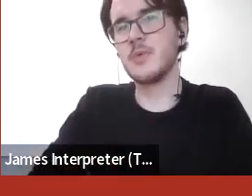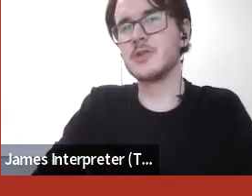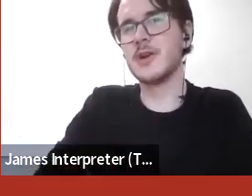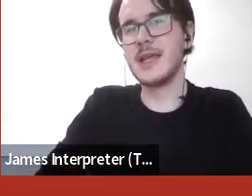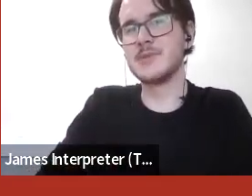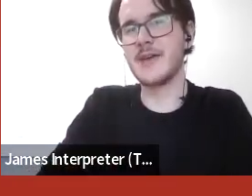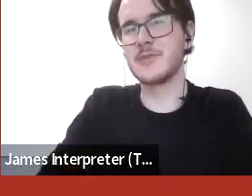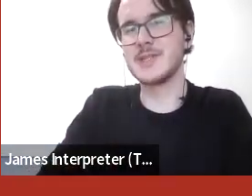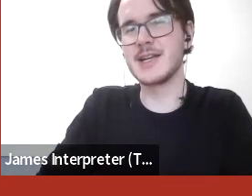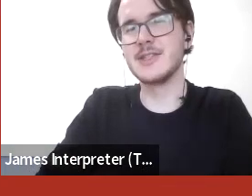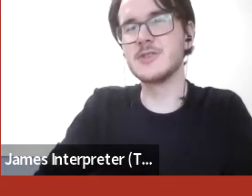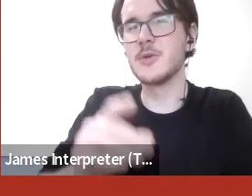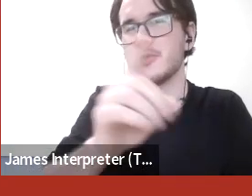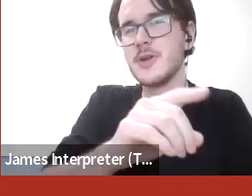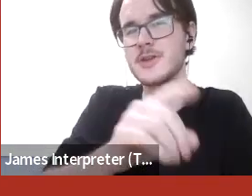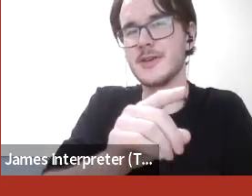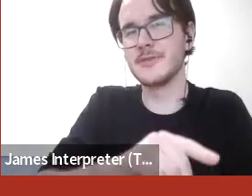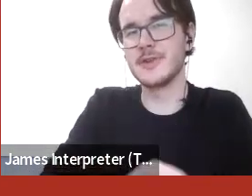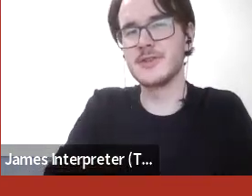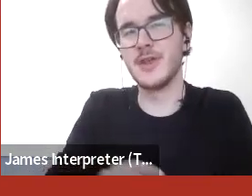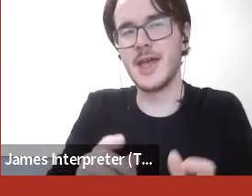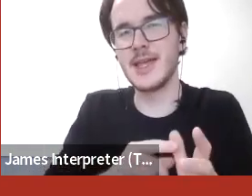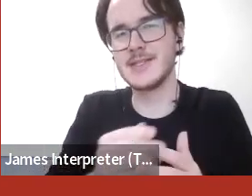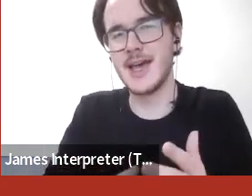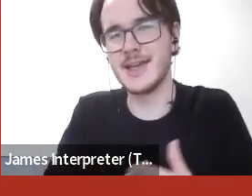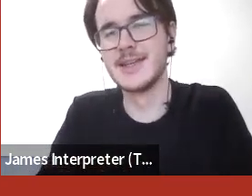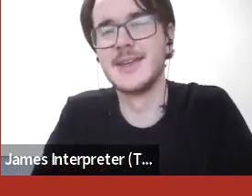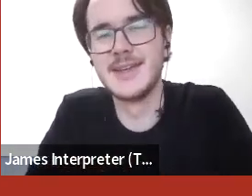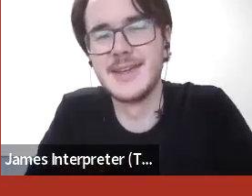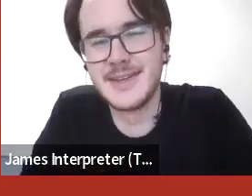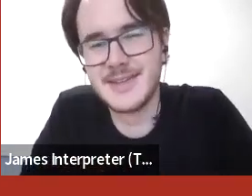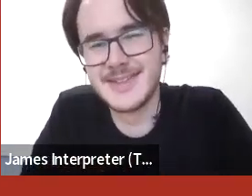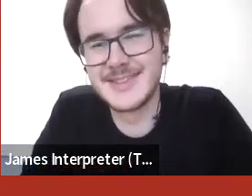Oh, maybe we'll do our names afterwards, actually. Just go through it yourself, first of all, A to Z.